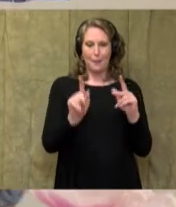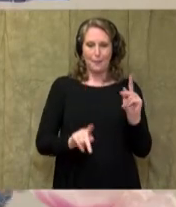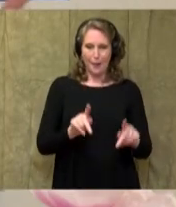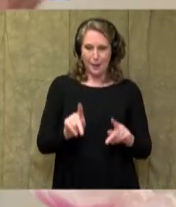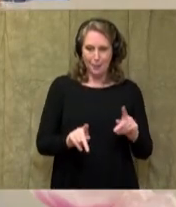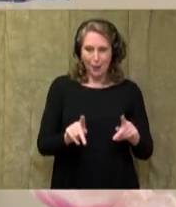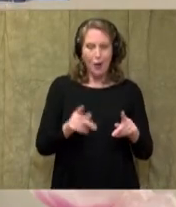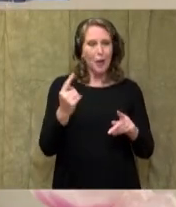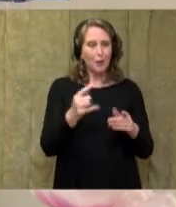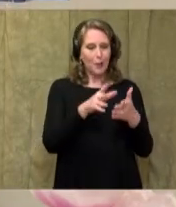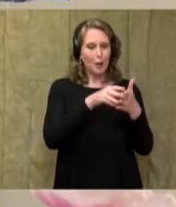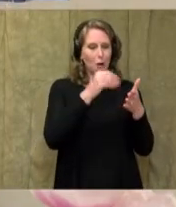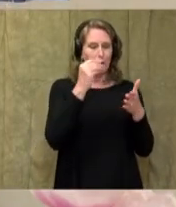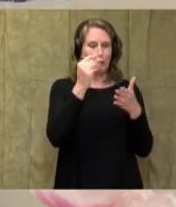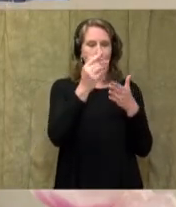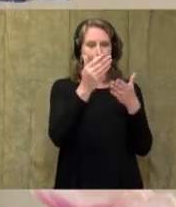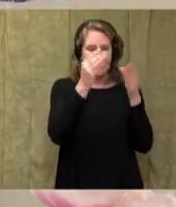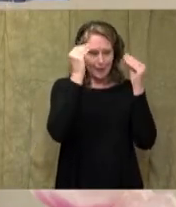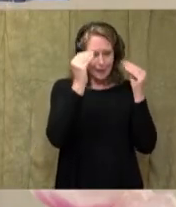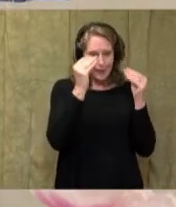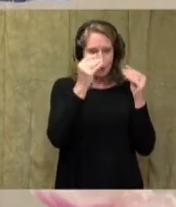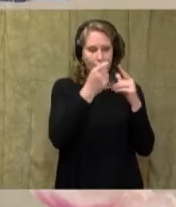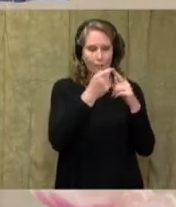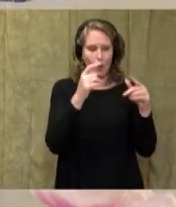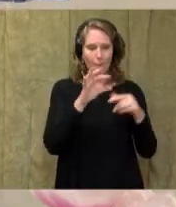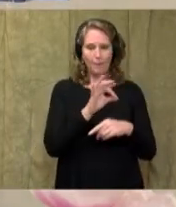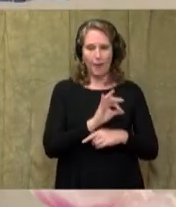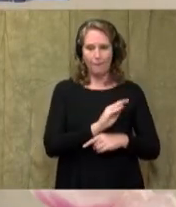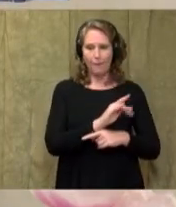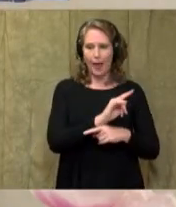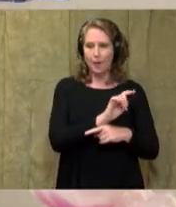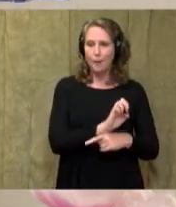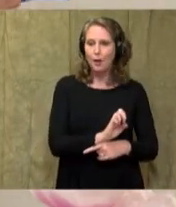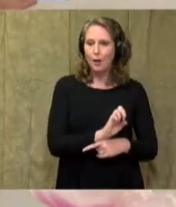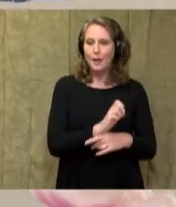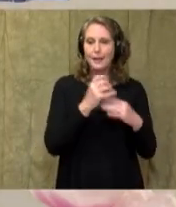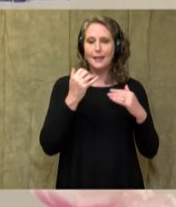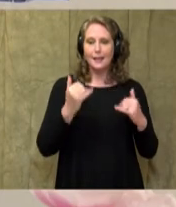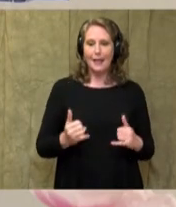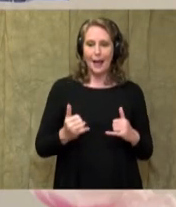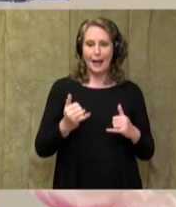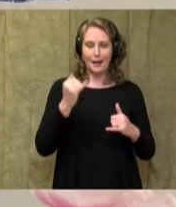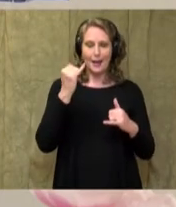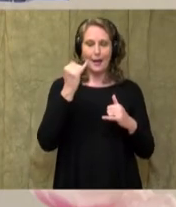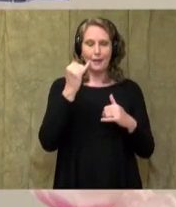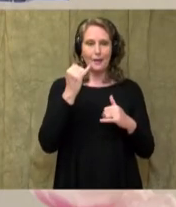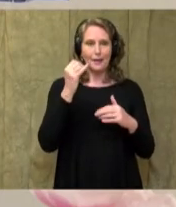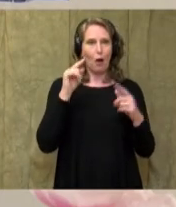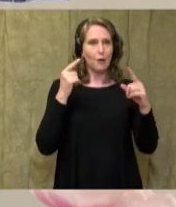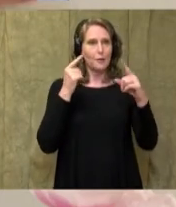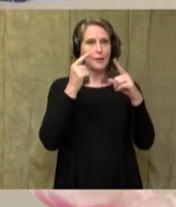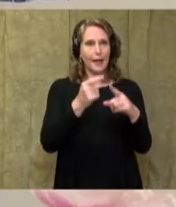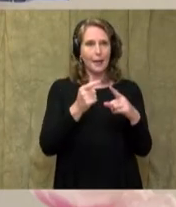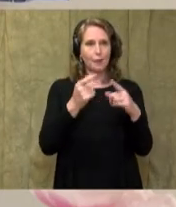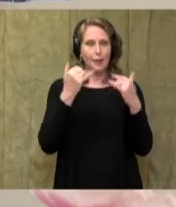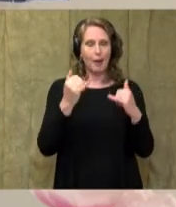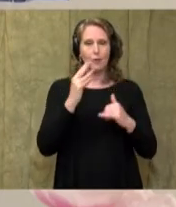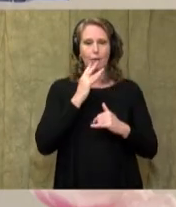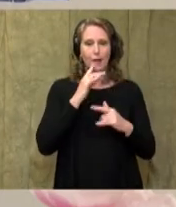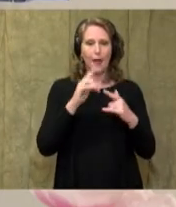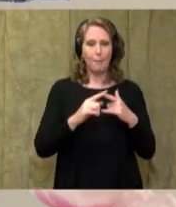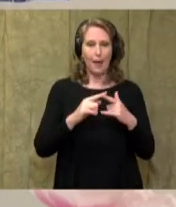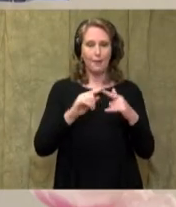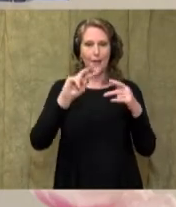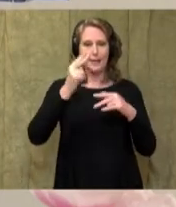always learn a message from a fable. So that brings us to the last half of our standard, which is